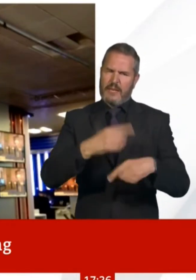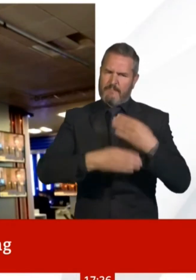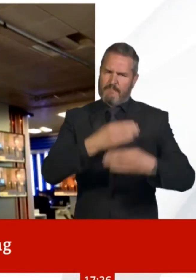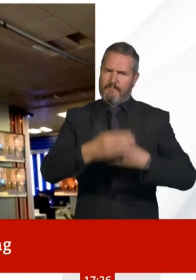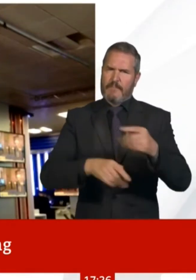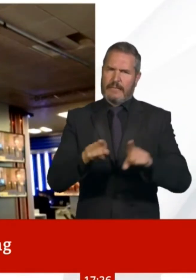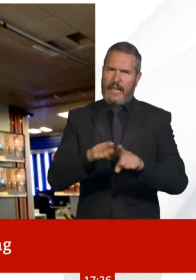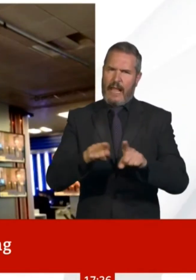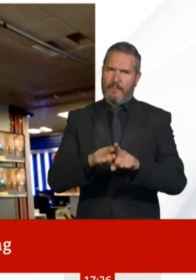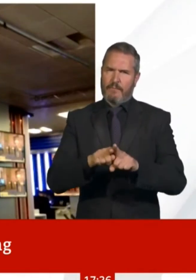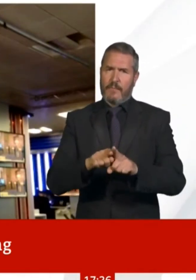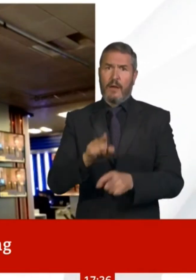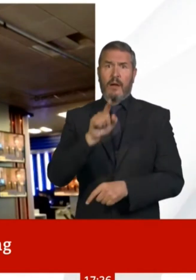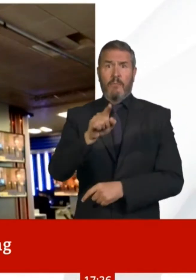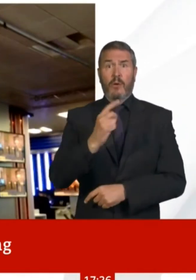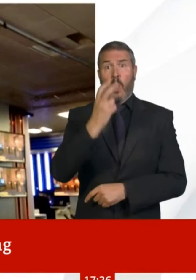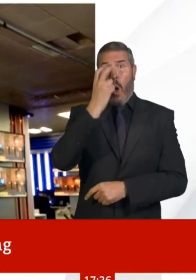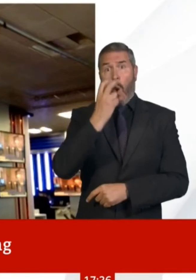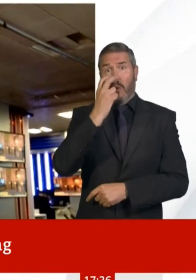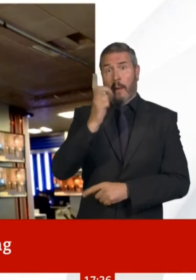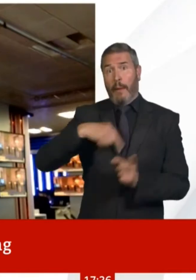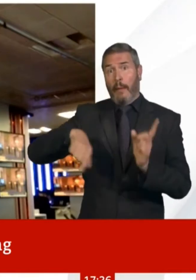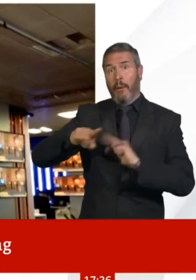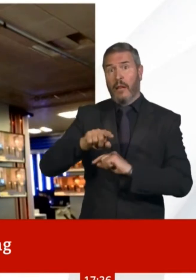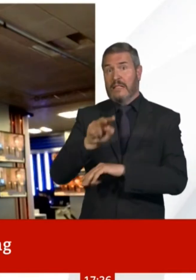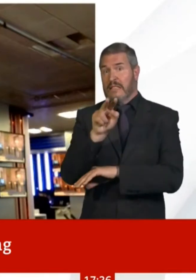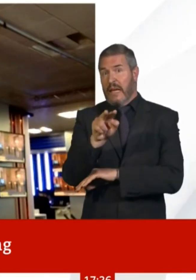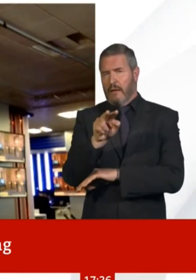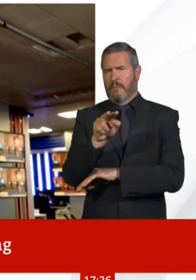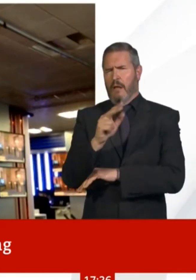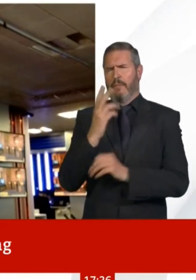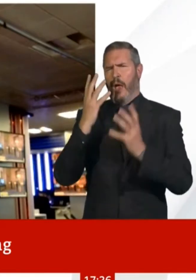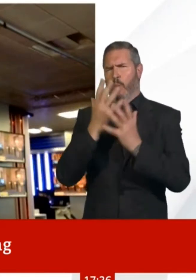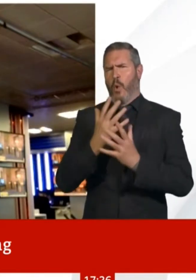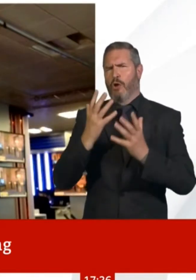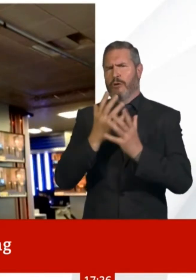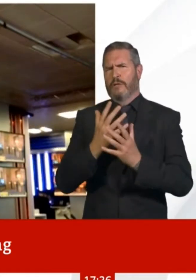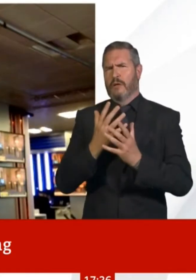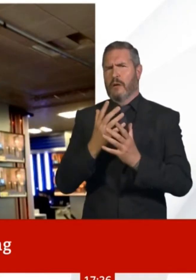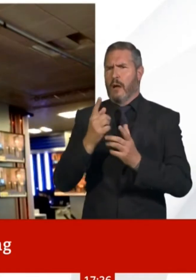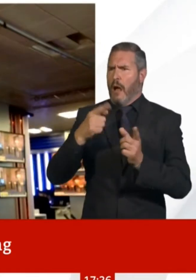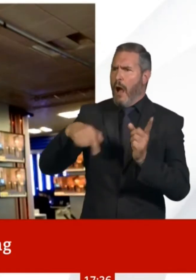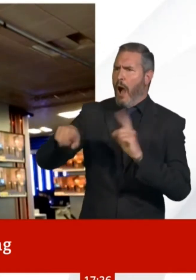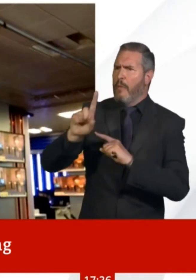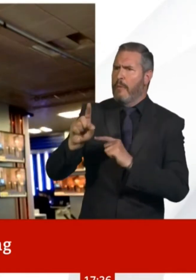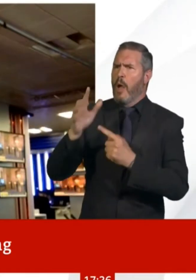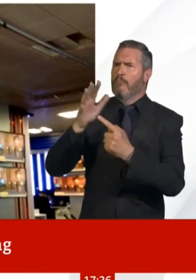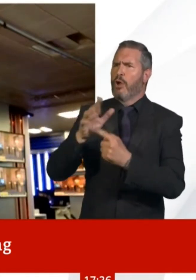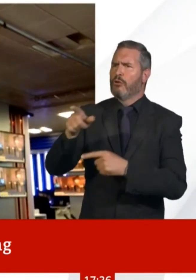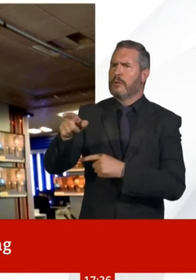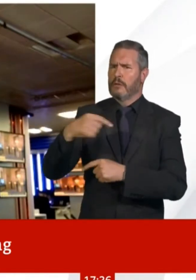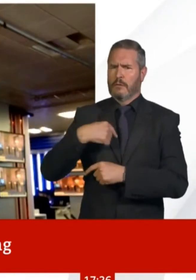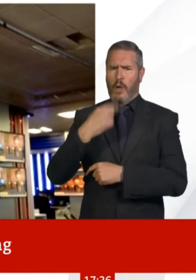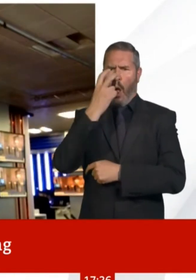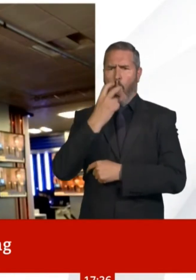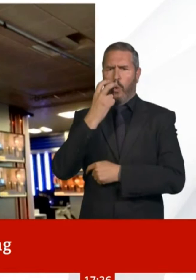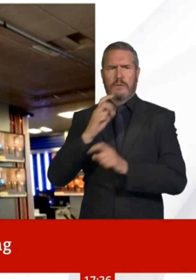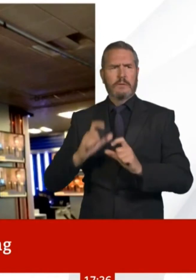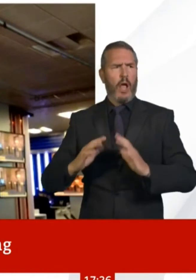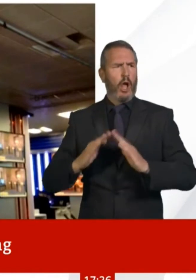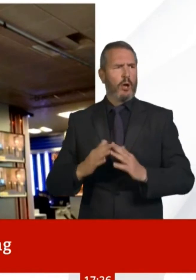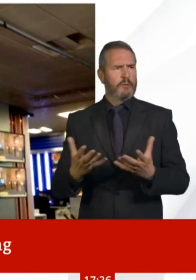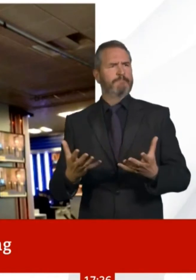time older people hear things like that, they get worried, seeing everybody else as the priority. There's a